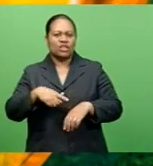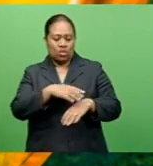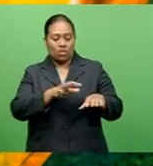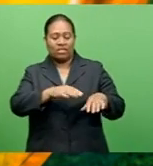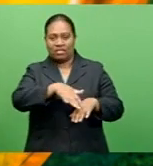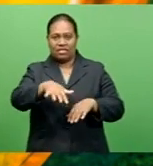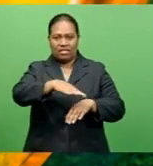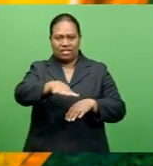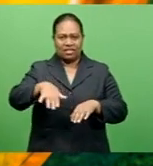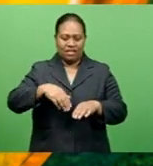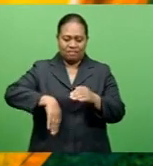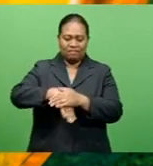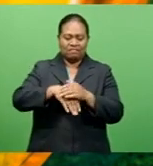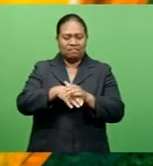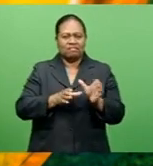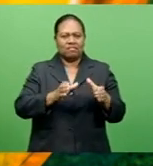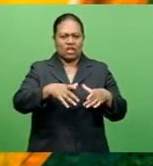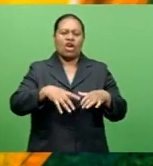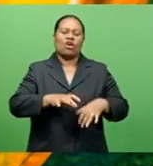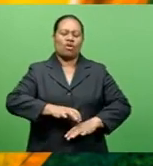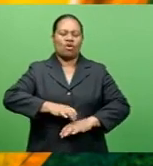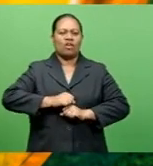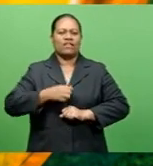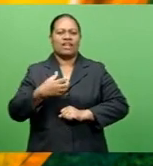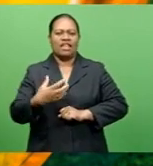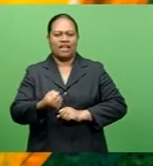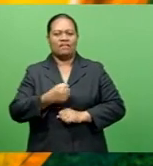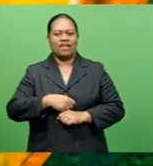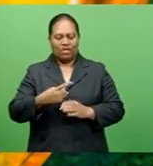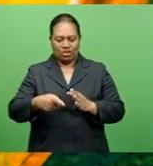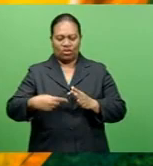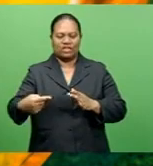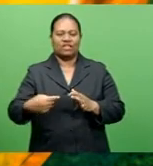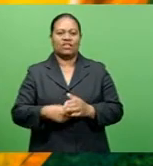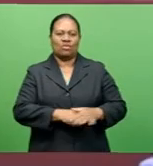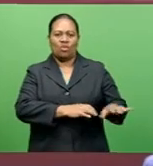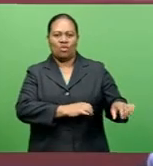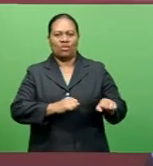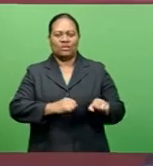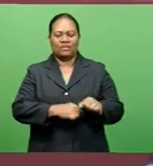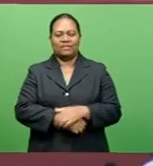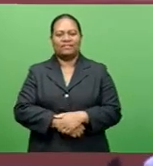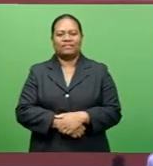Fiji is capable of meeting all the necessary requirements. Aquila with the story.